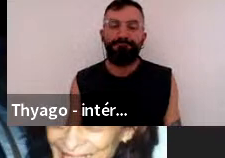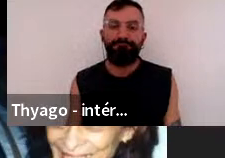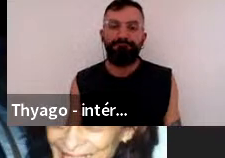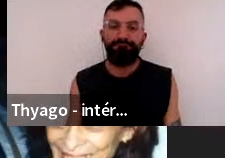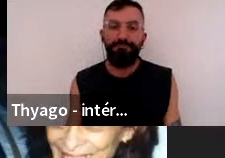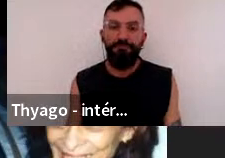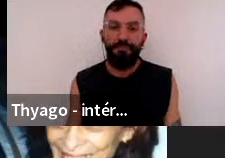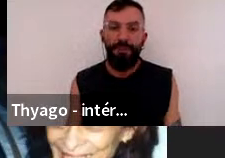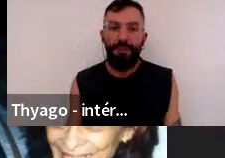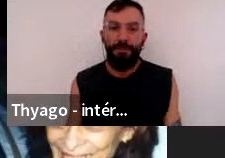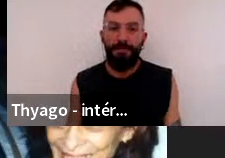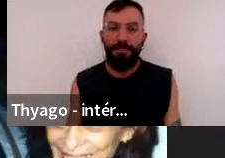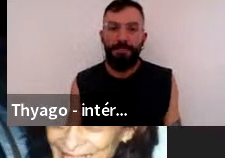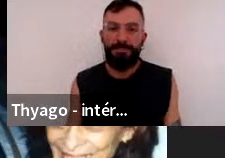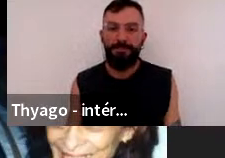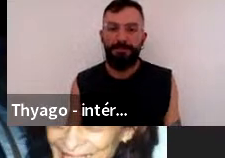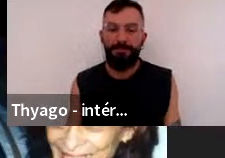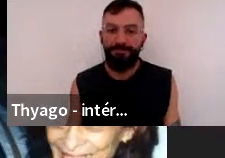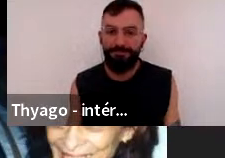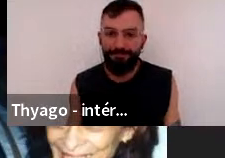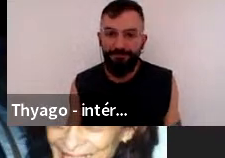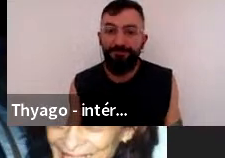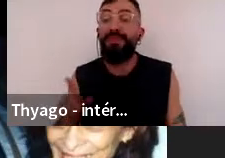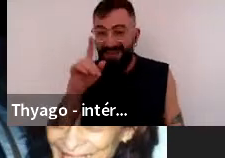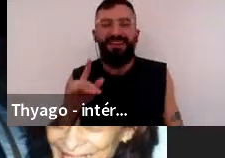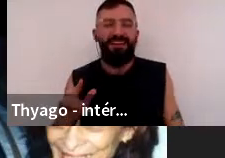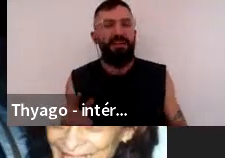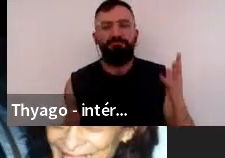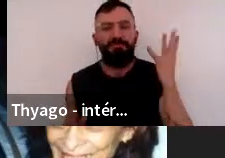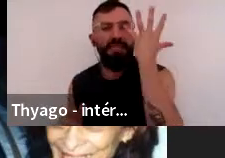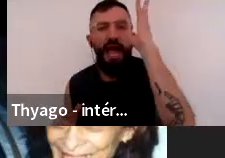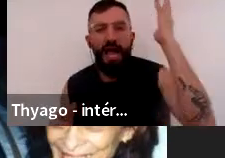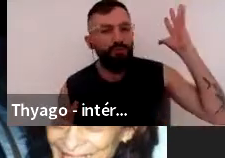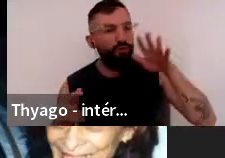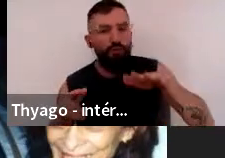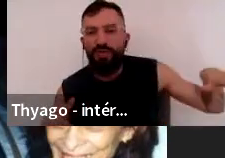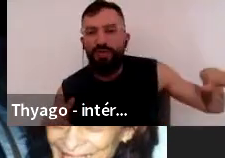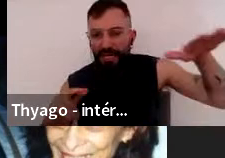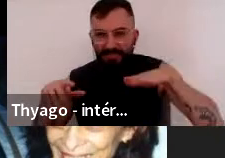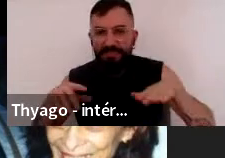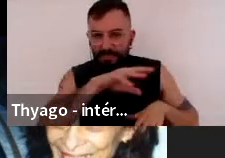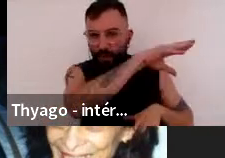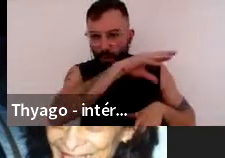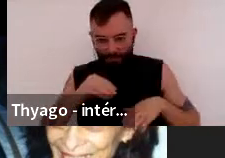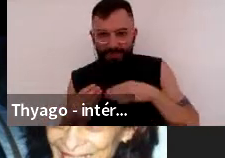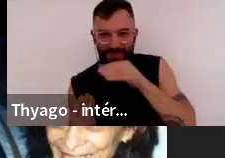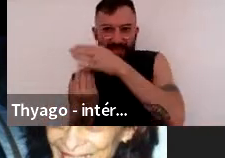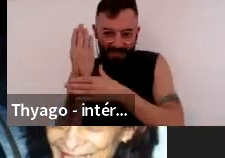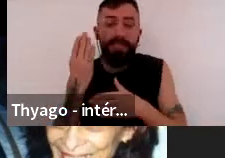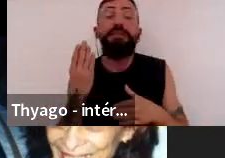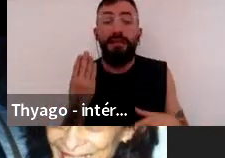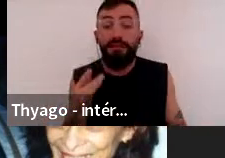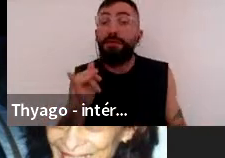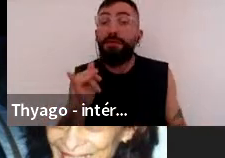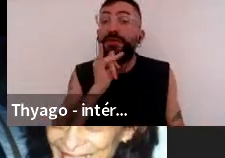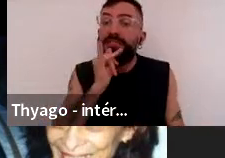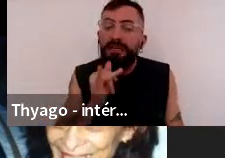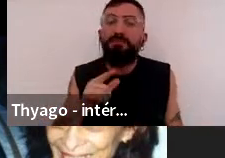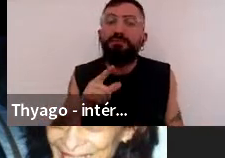In relation to the physical nature aspects, she proposes